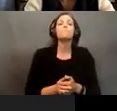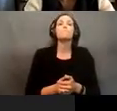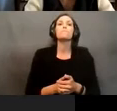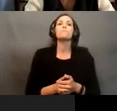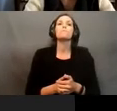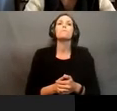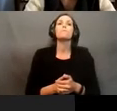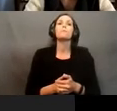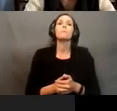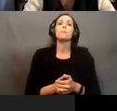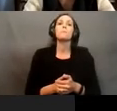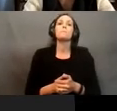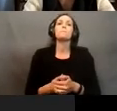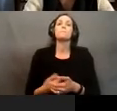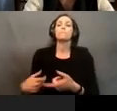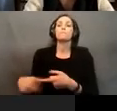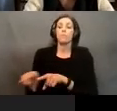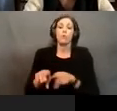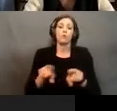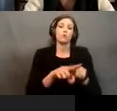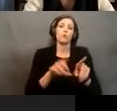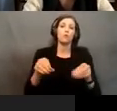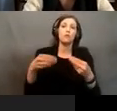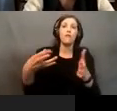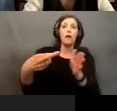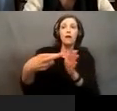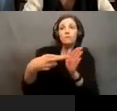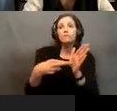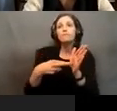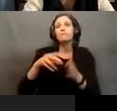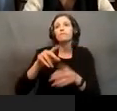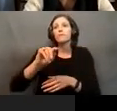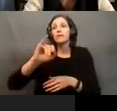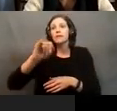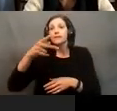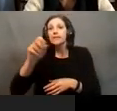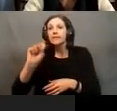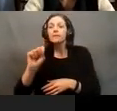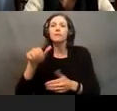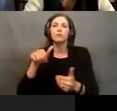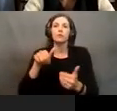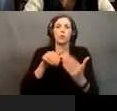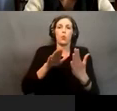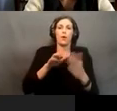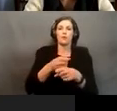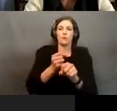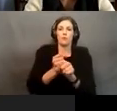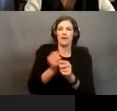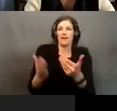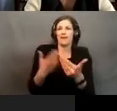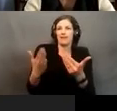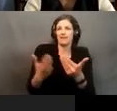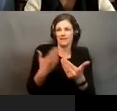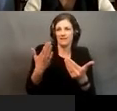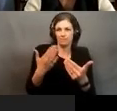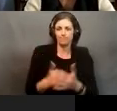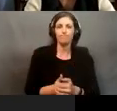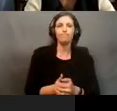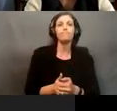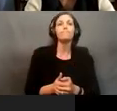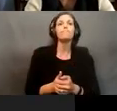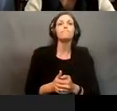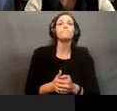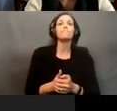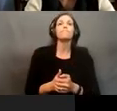of it, we're going to provide guidelines and tip sheets and ways to try and make this as easy as possible. The